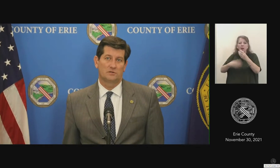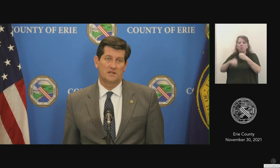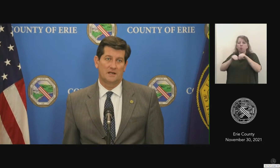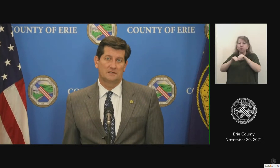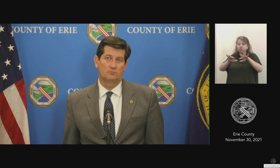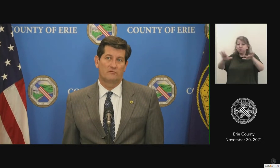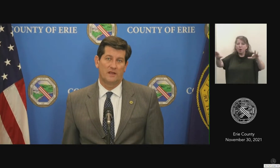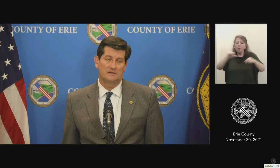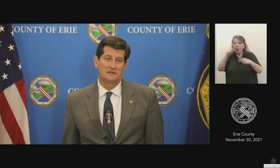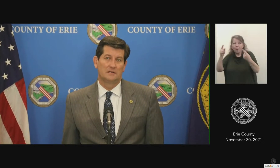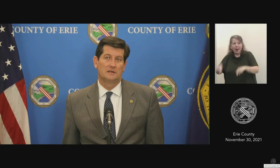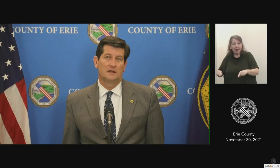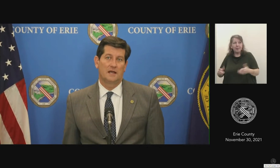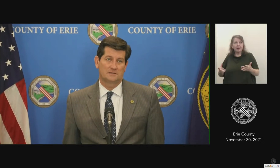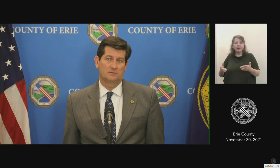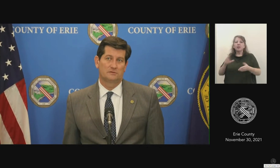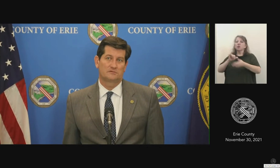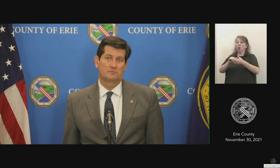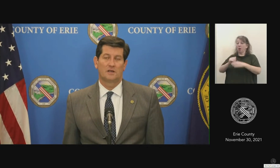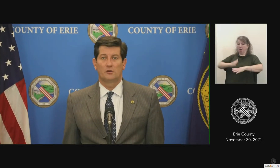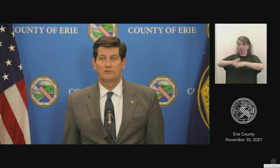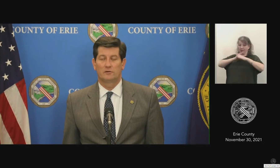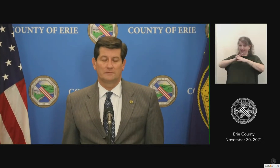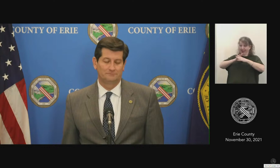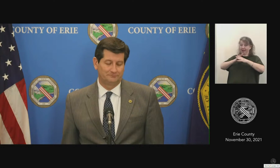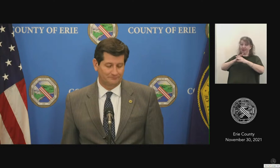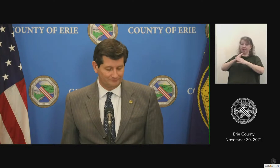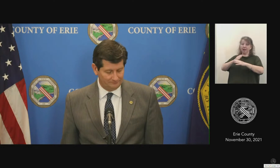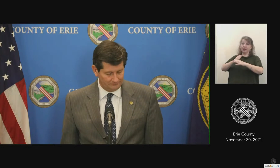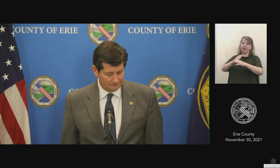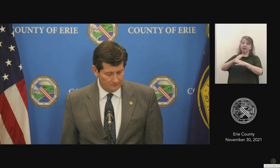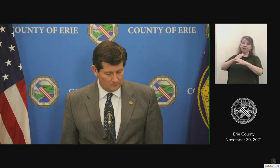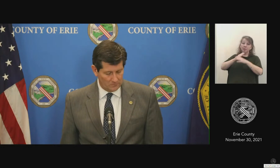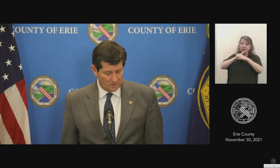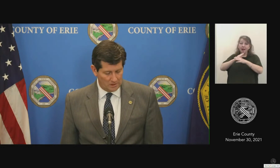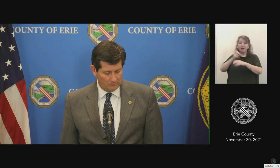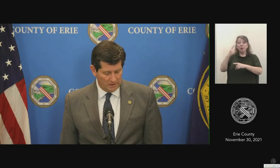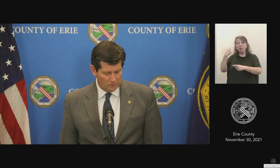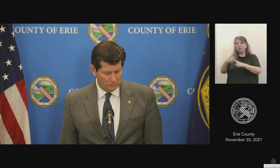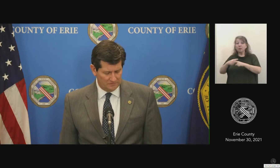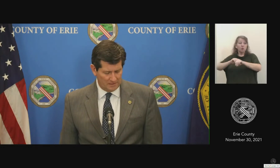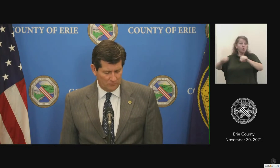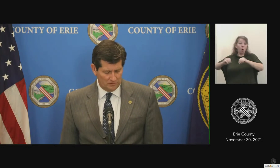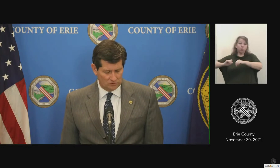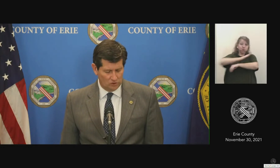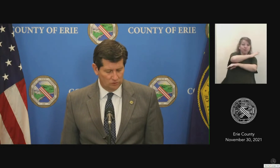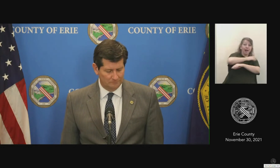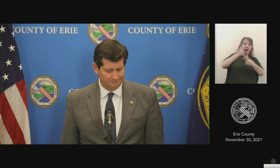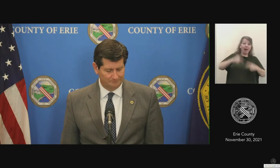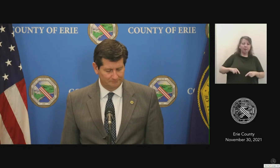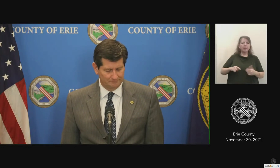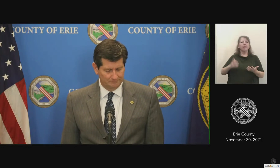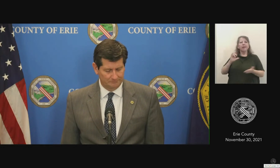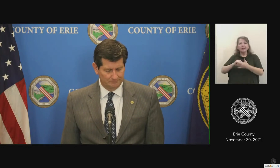to protect and prevent hospitals from getting overrun. B News, Emily